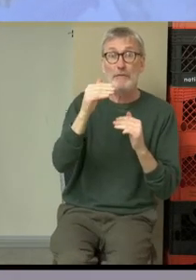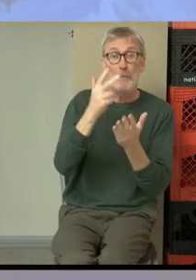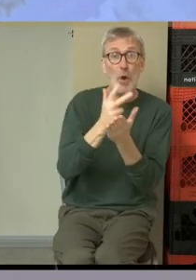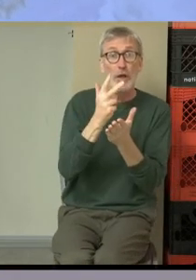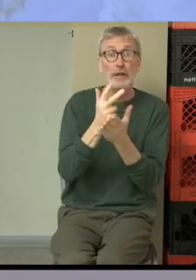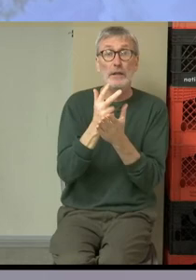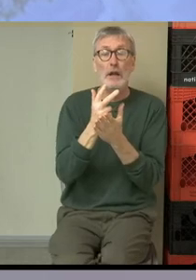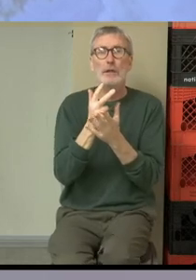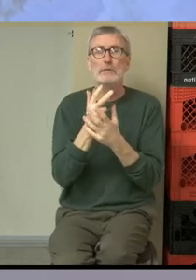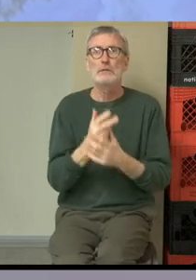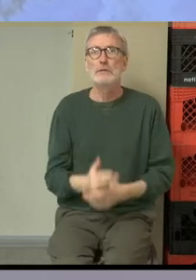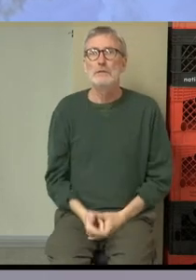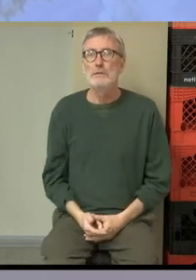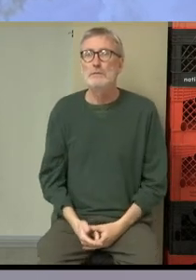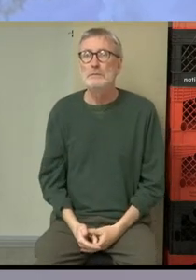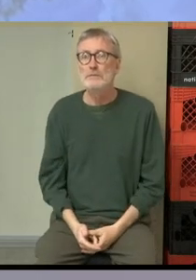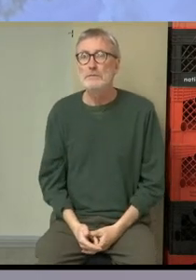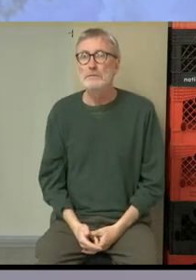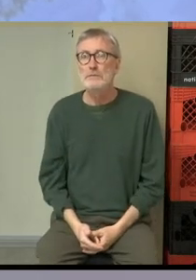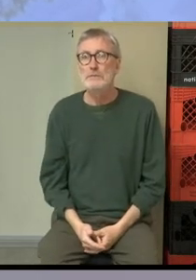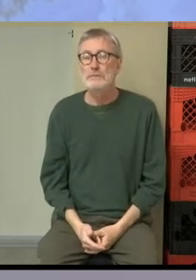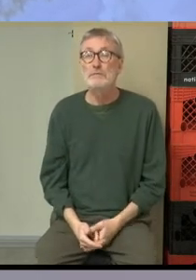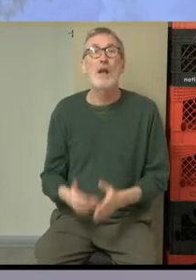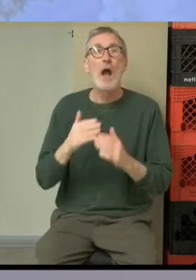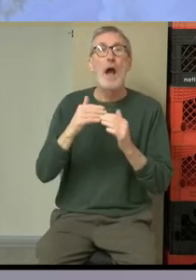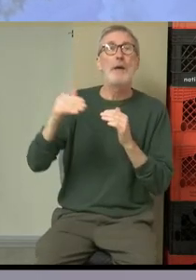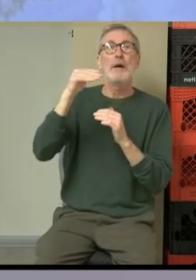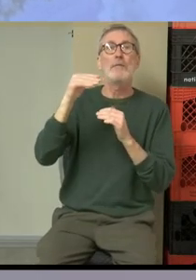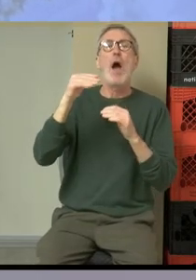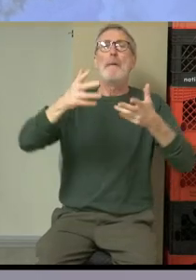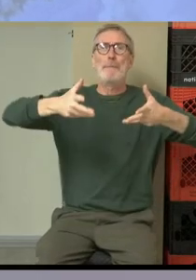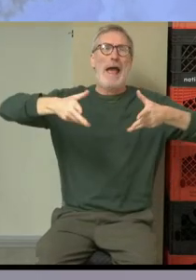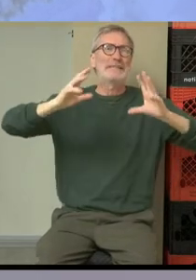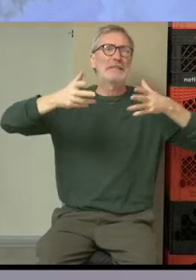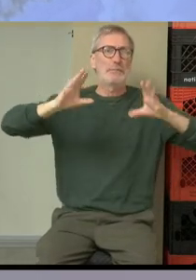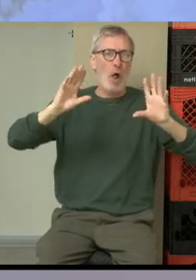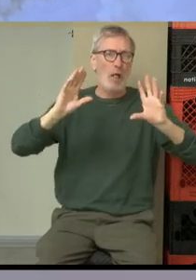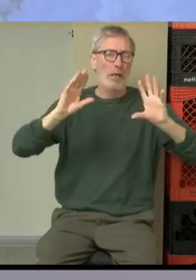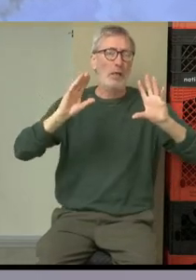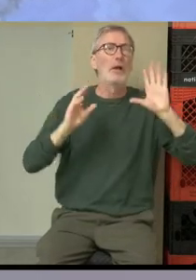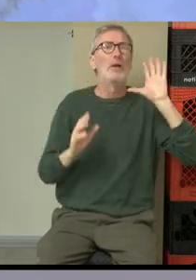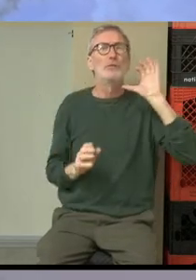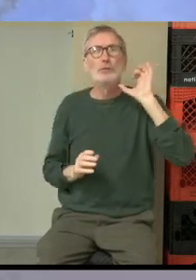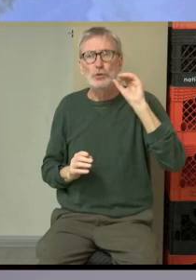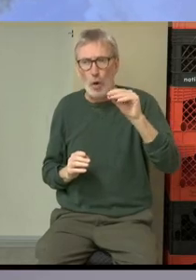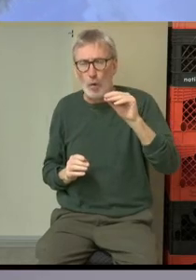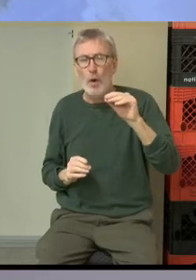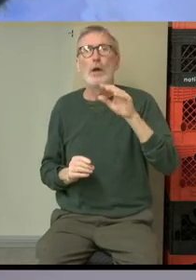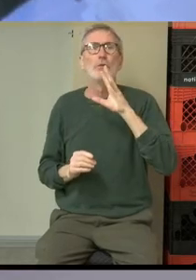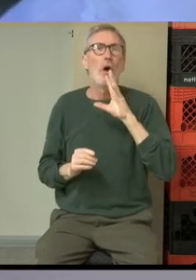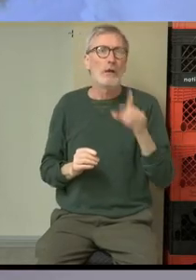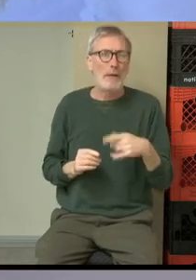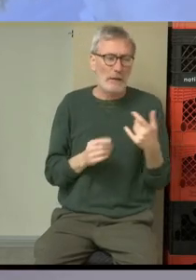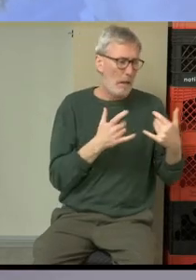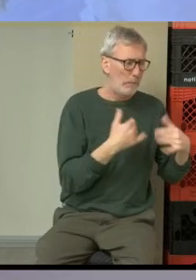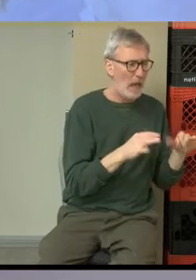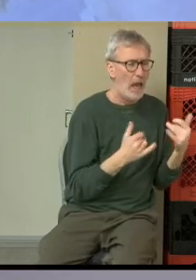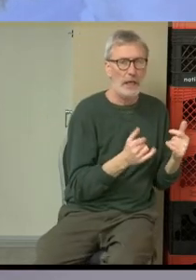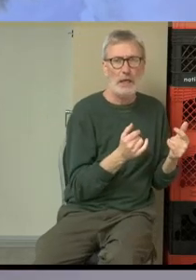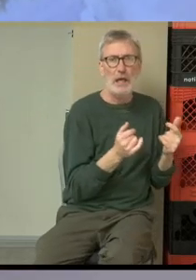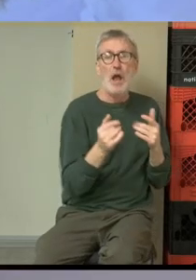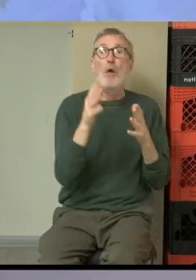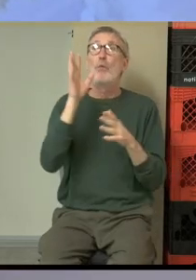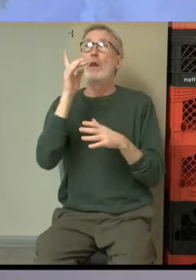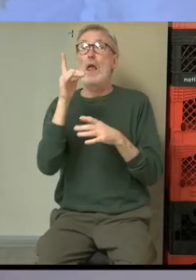can you hear me? Okay. Above that is the basketball court. So we talked about the play equipment